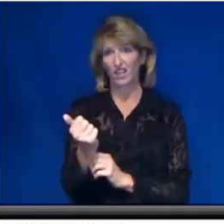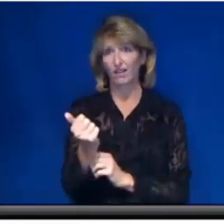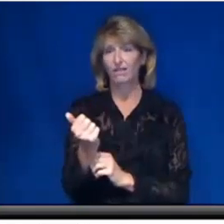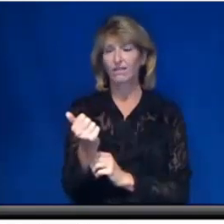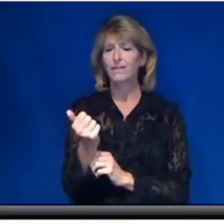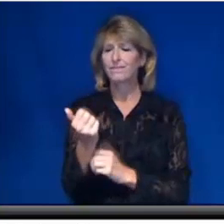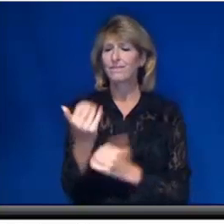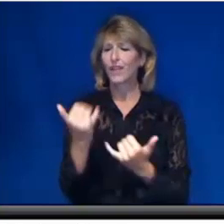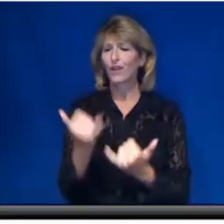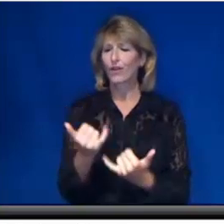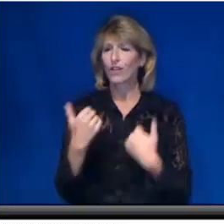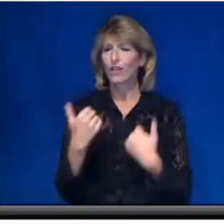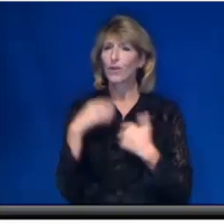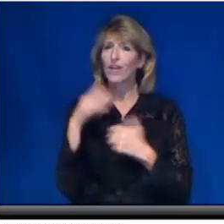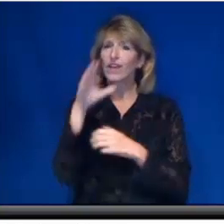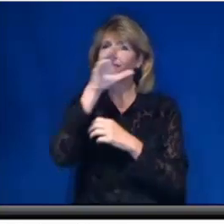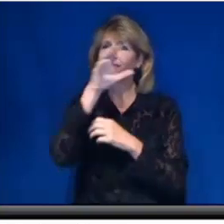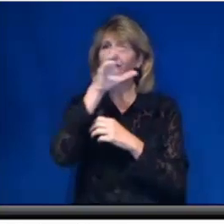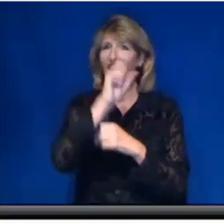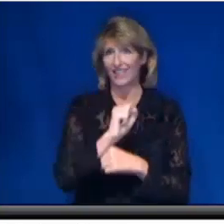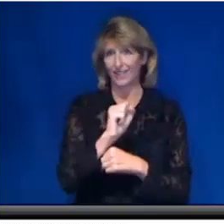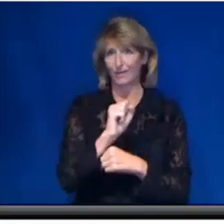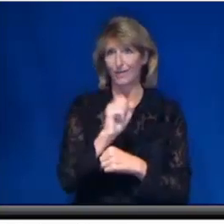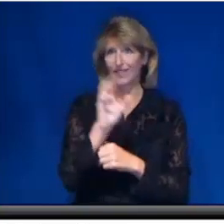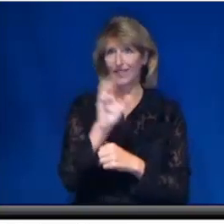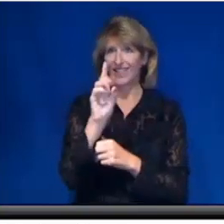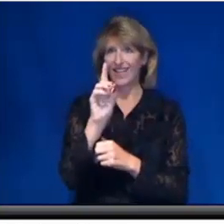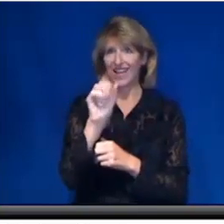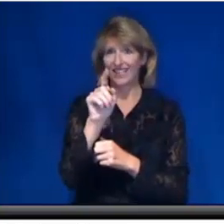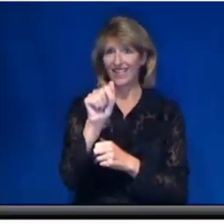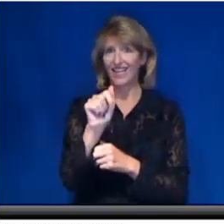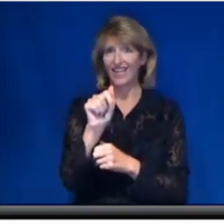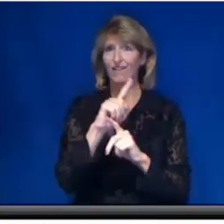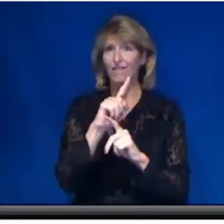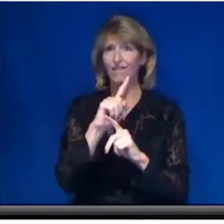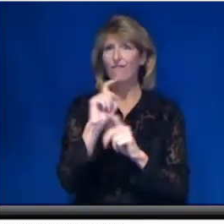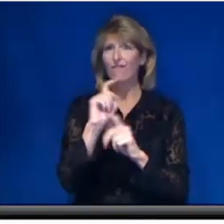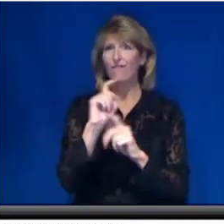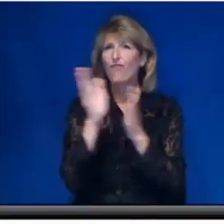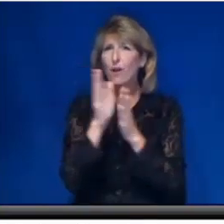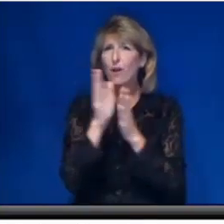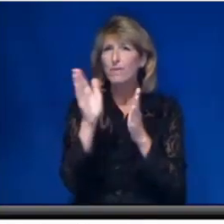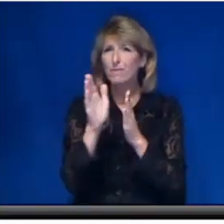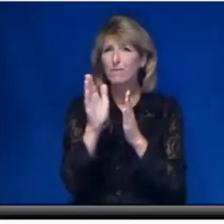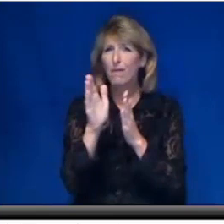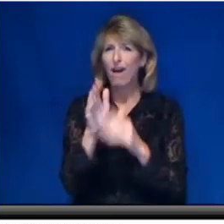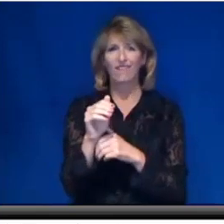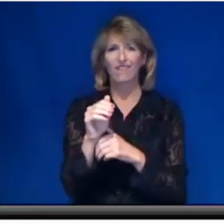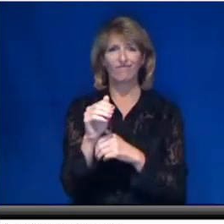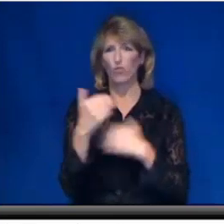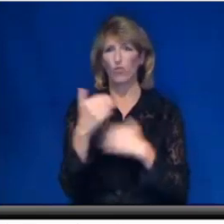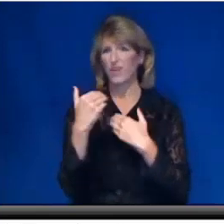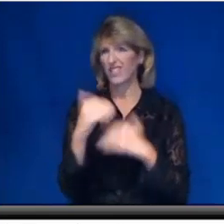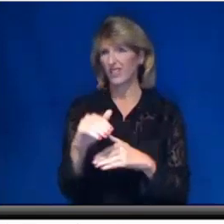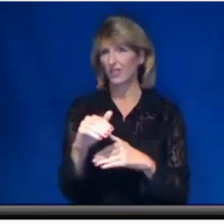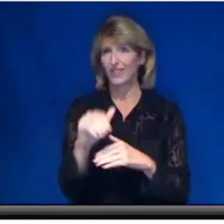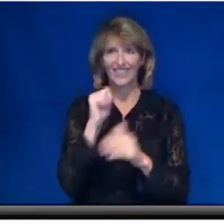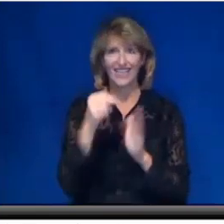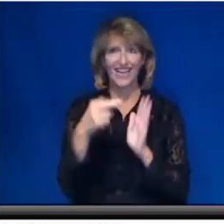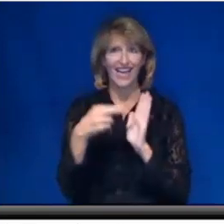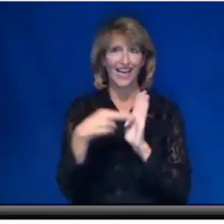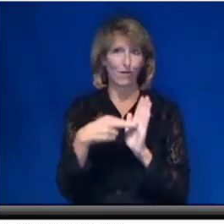abuse within the deaf and hard of hearing community. We're estimating that data, which is not really